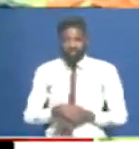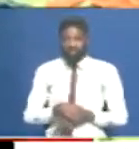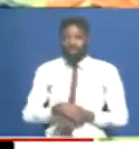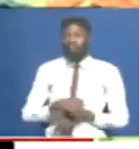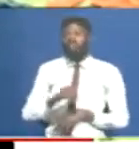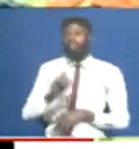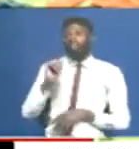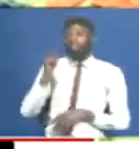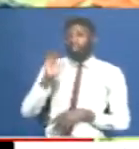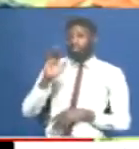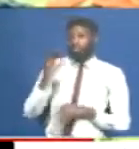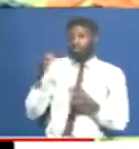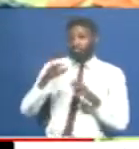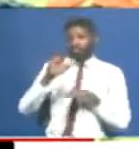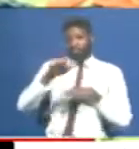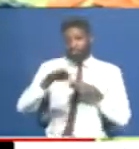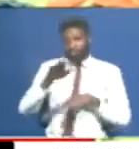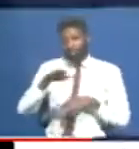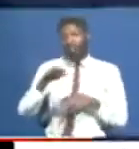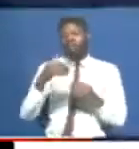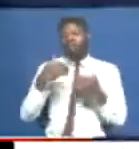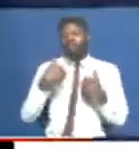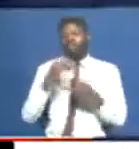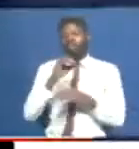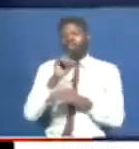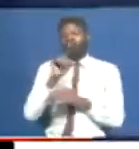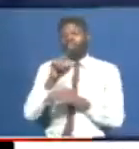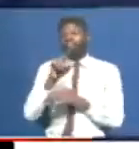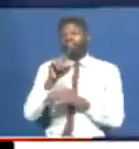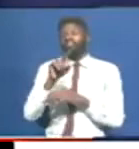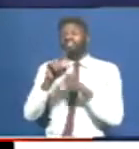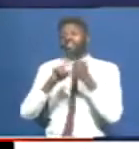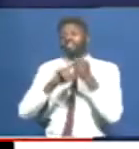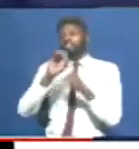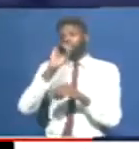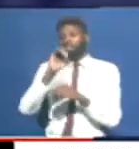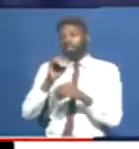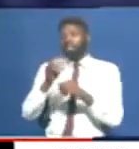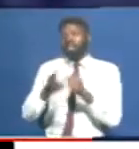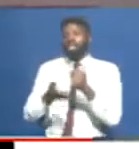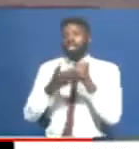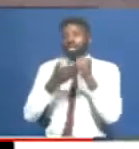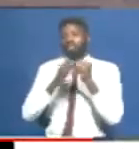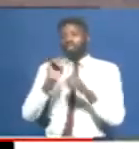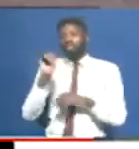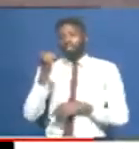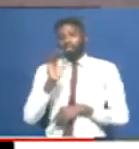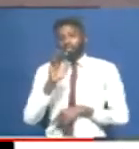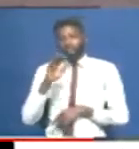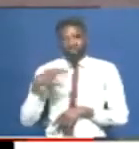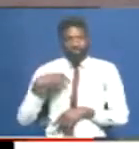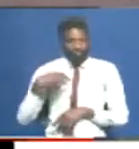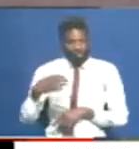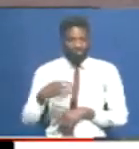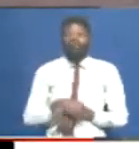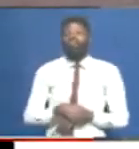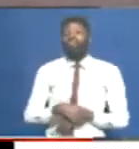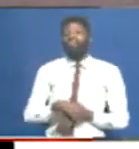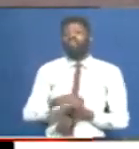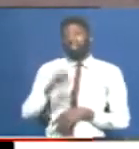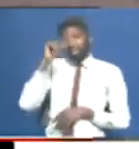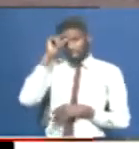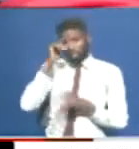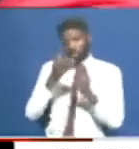contributes 0.6% to Kenya's annual wealth. To boost earnings from the sector, the government, through the National Industrial